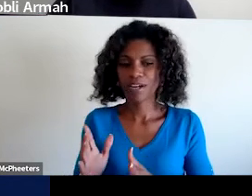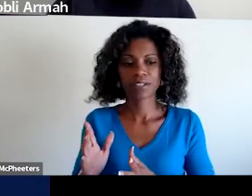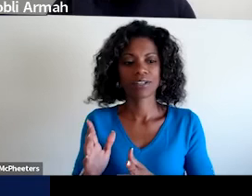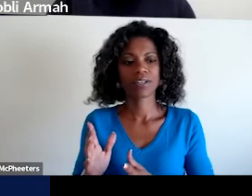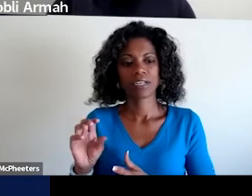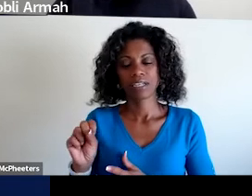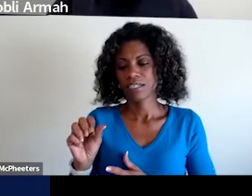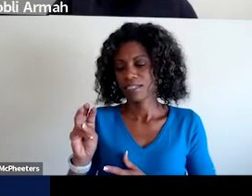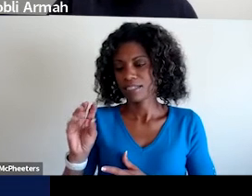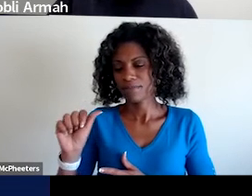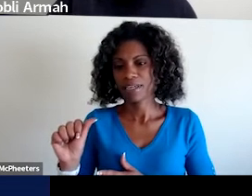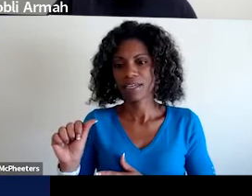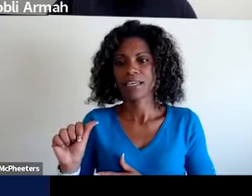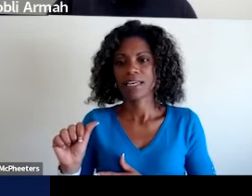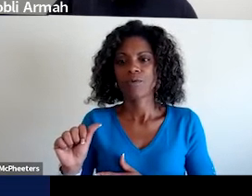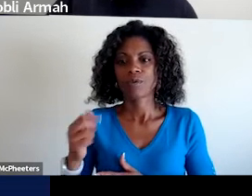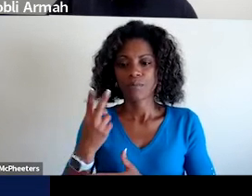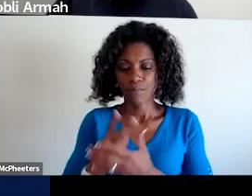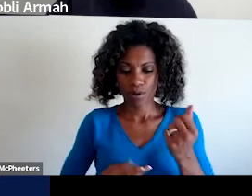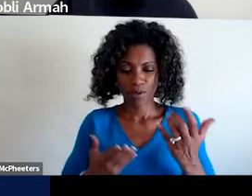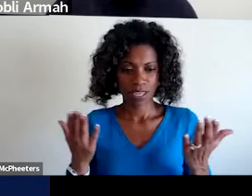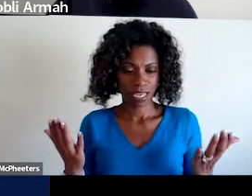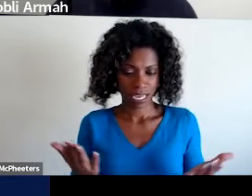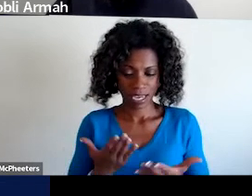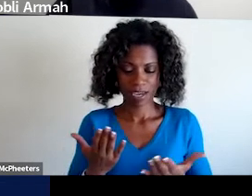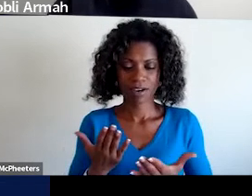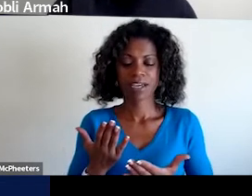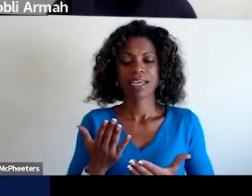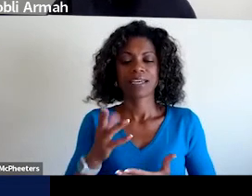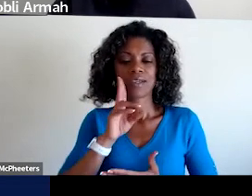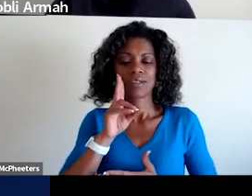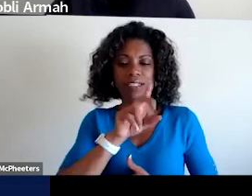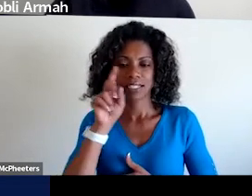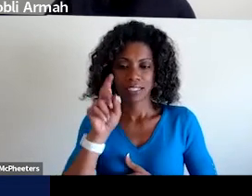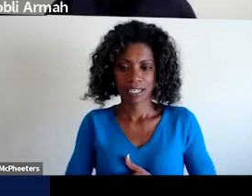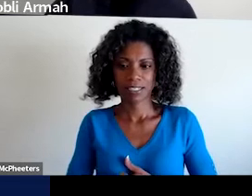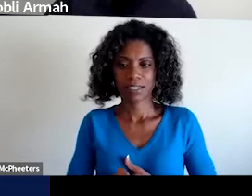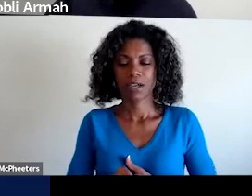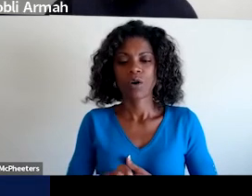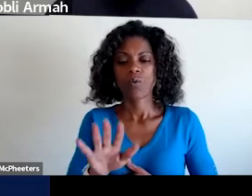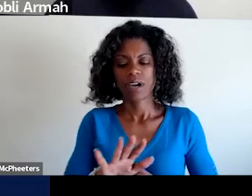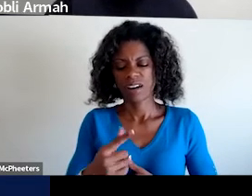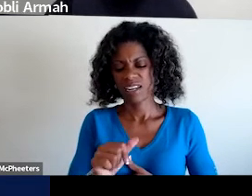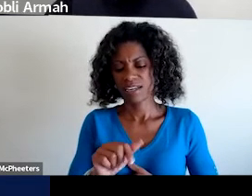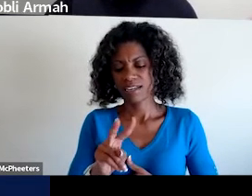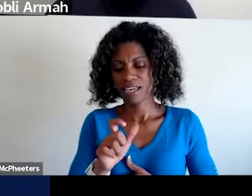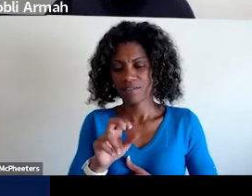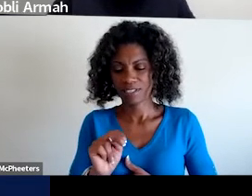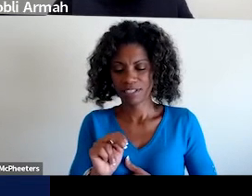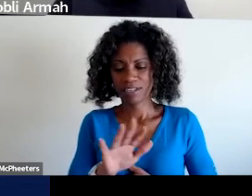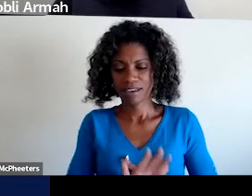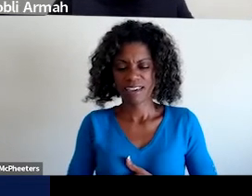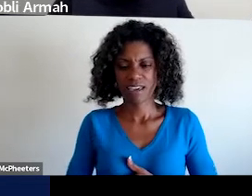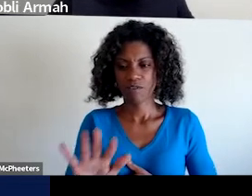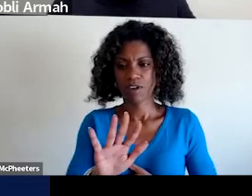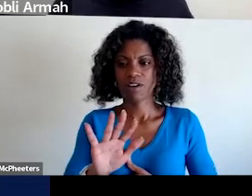you from Houston, Texas, which is the indigenous land of the Kokisha tribe, which was in the Galveston Bay area. We-Collab, we're a